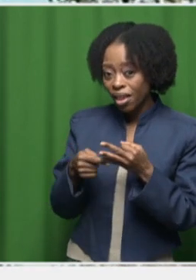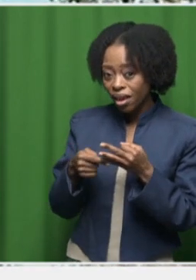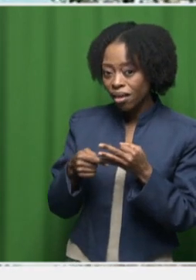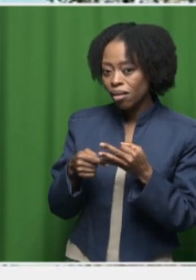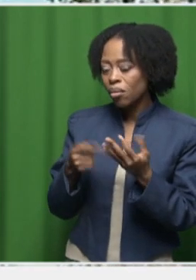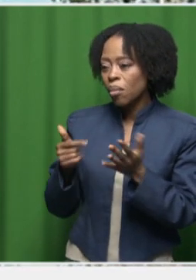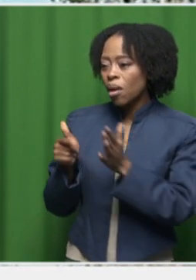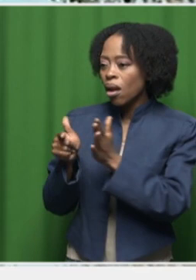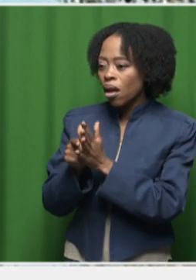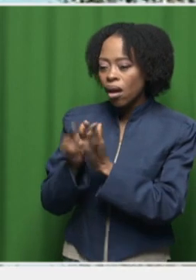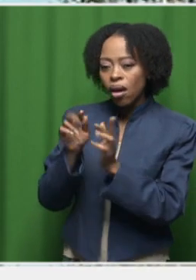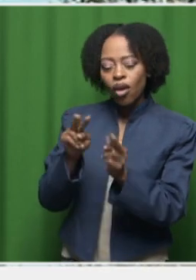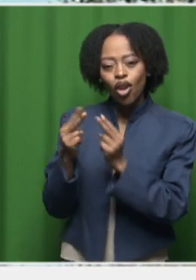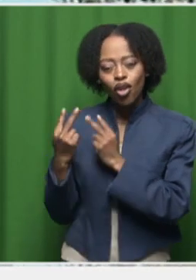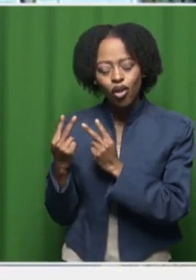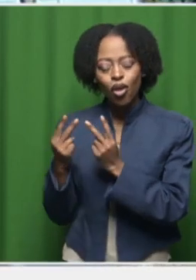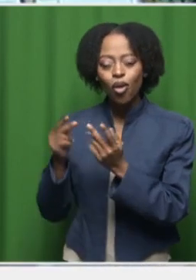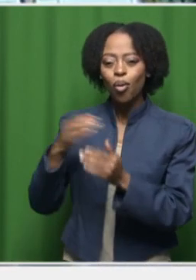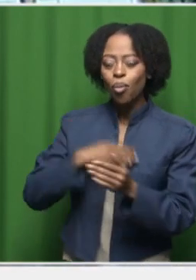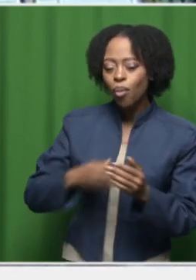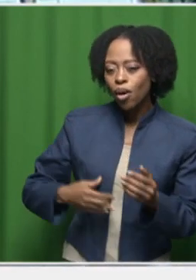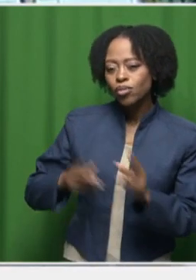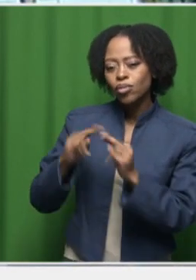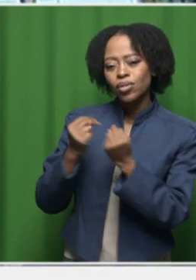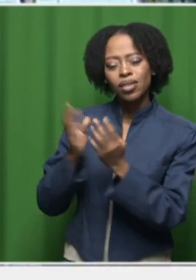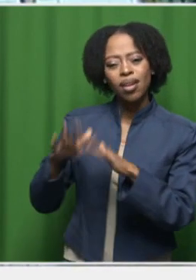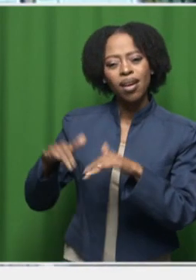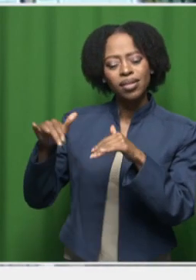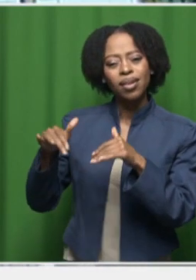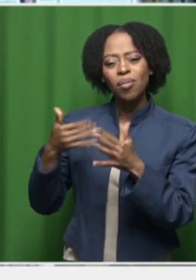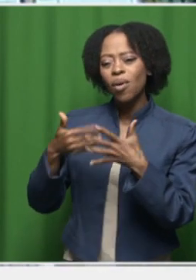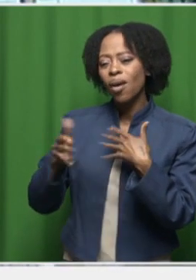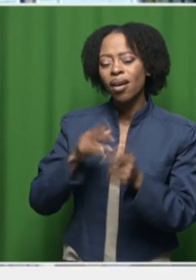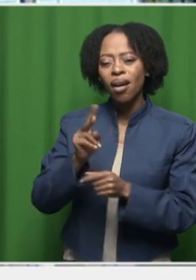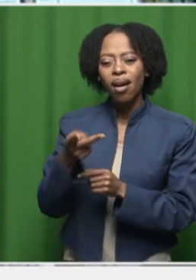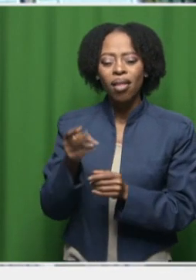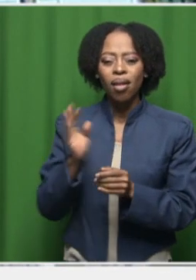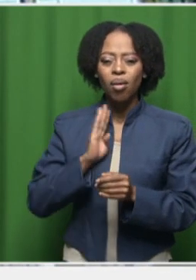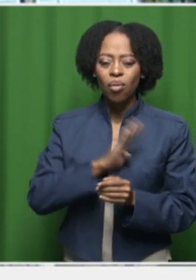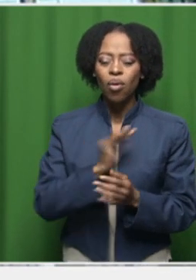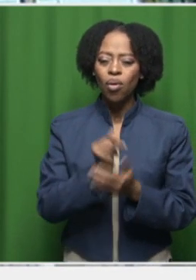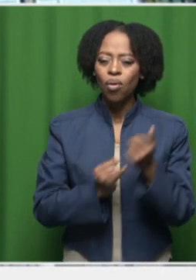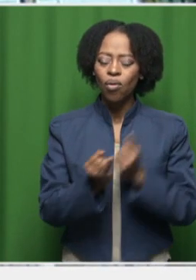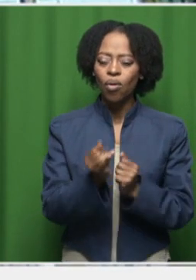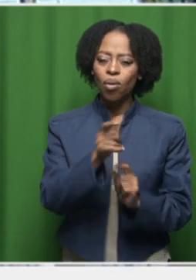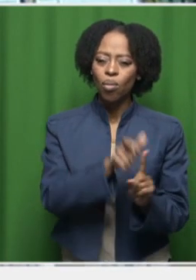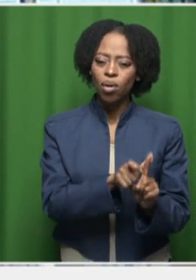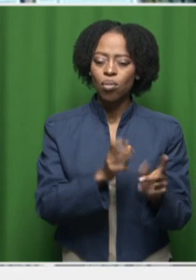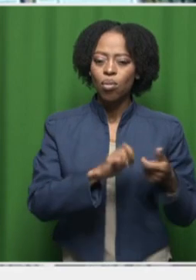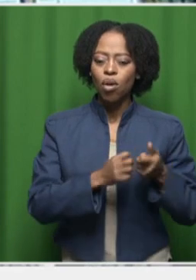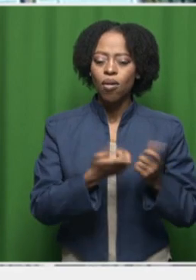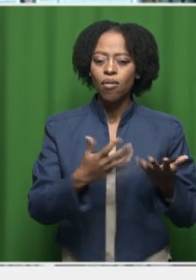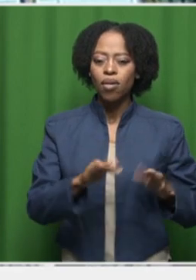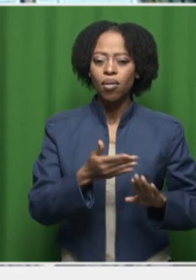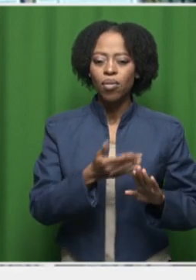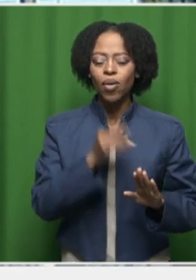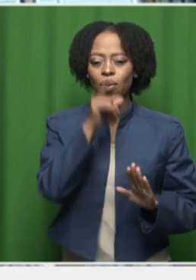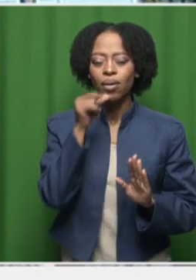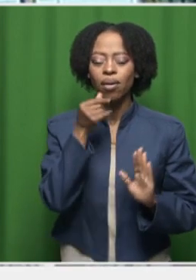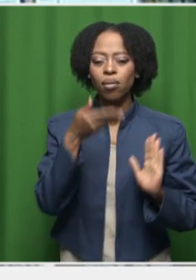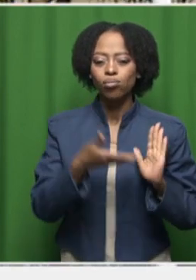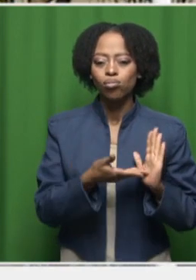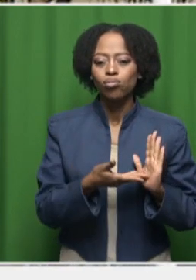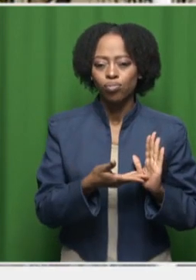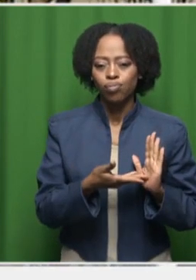by the president, whether by the National Assembly, or any other body or individual that has a problem with the names that have been put forward by